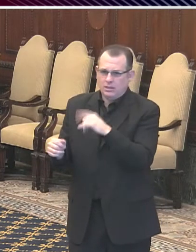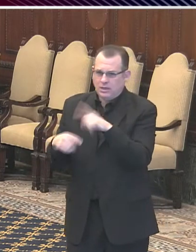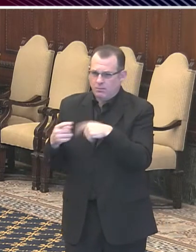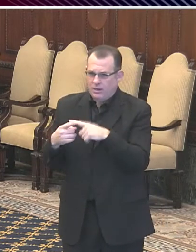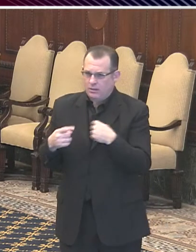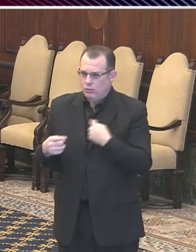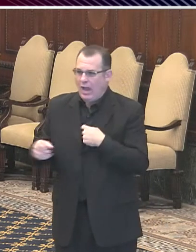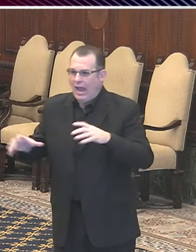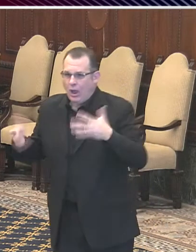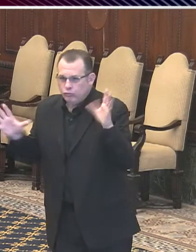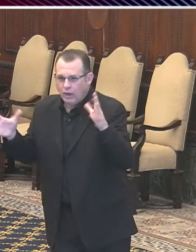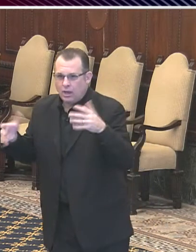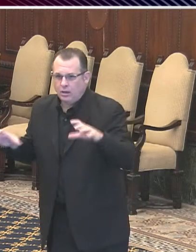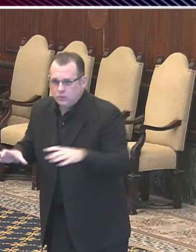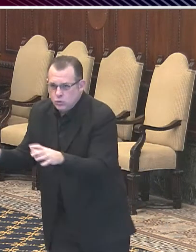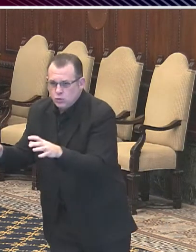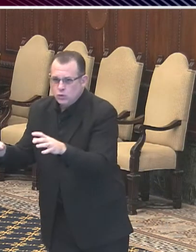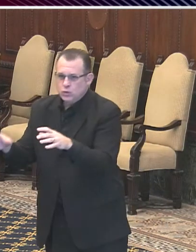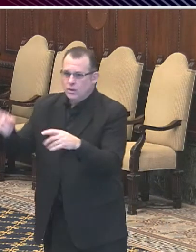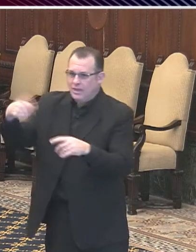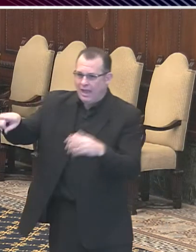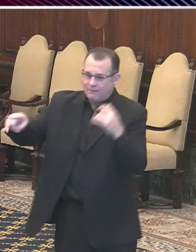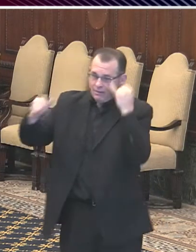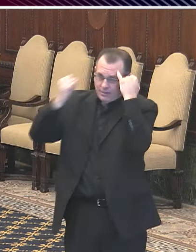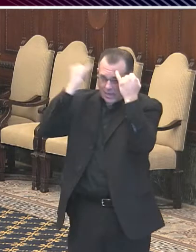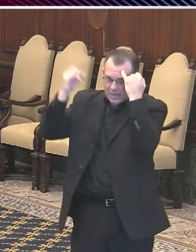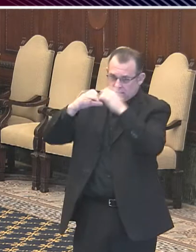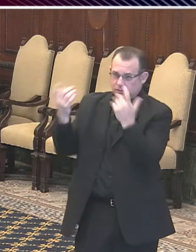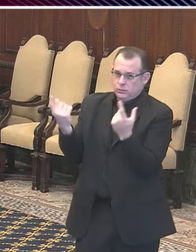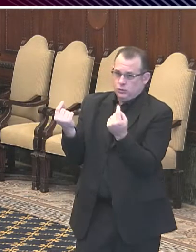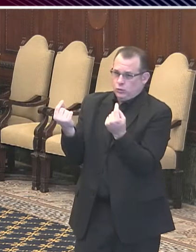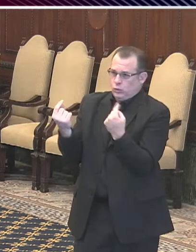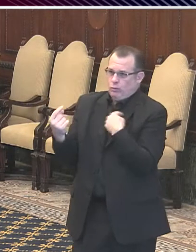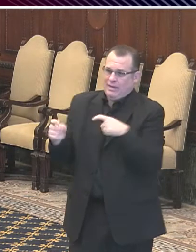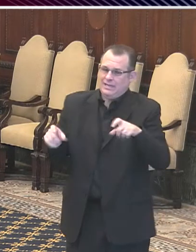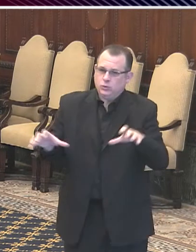have ideas on what we should be doing in addition, I think we'd love to hear